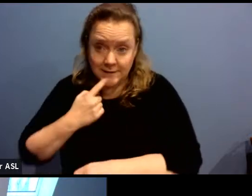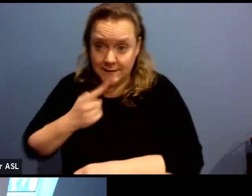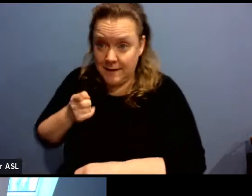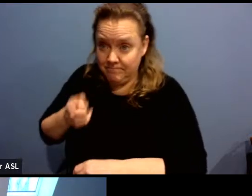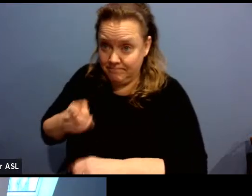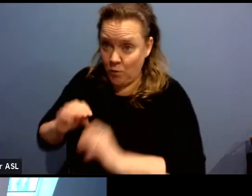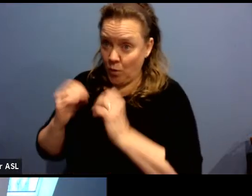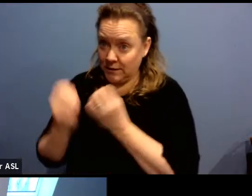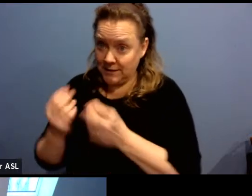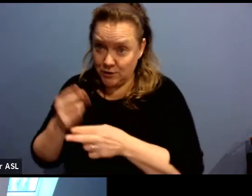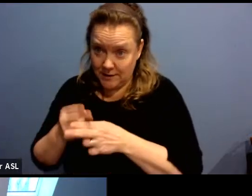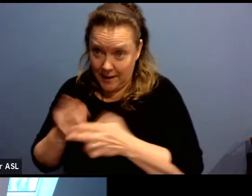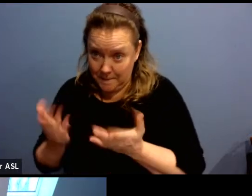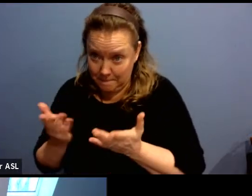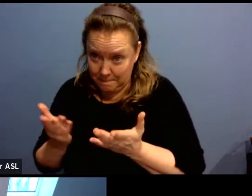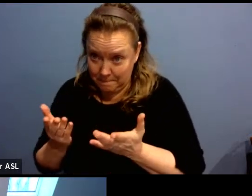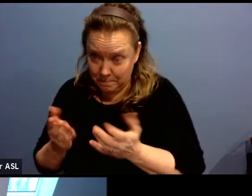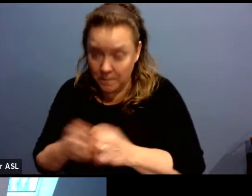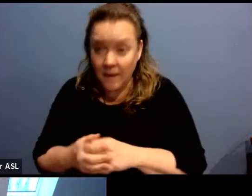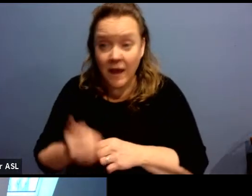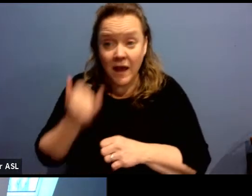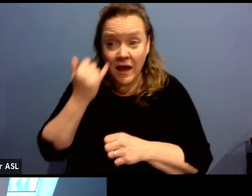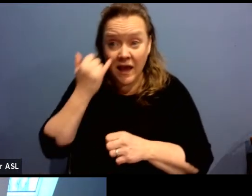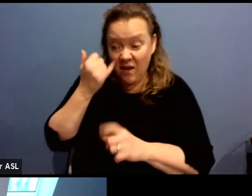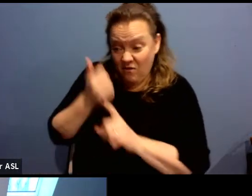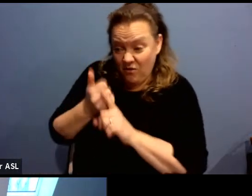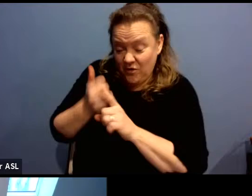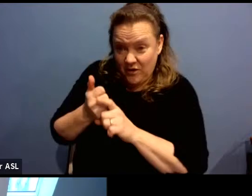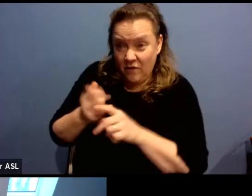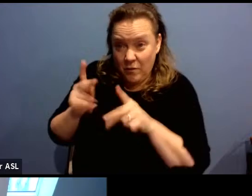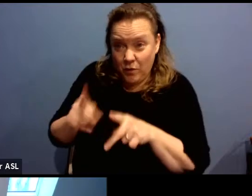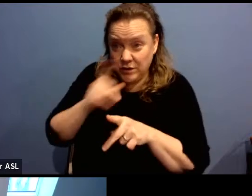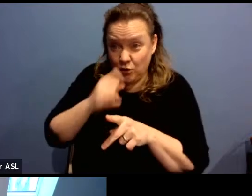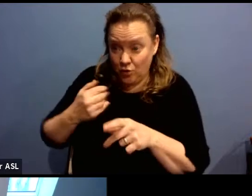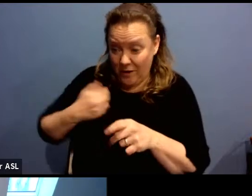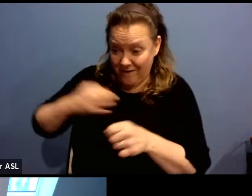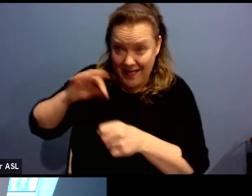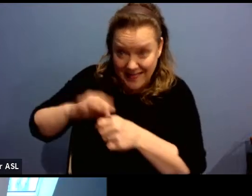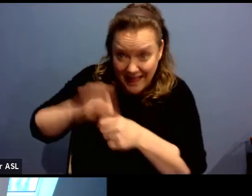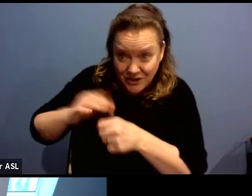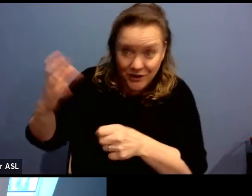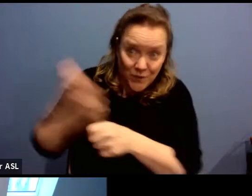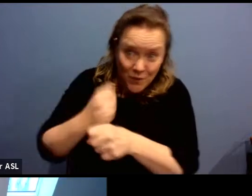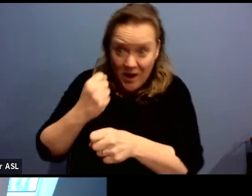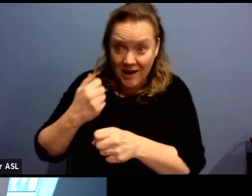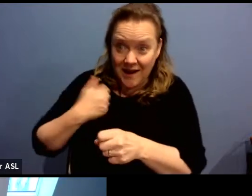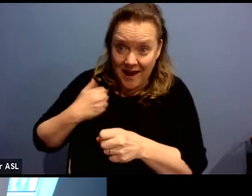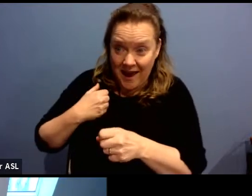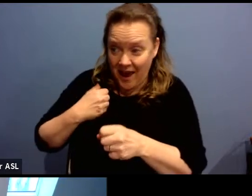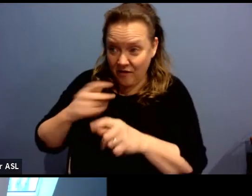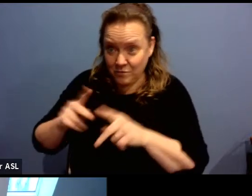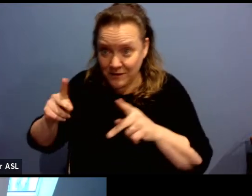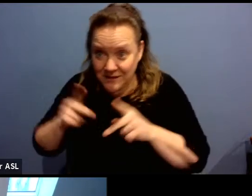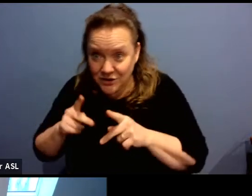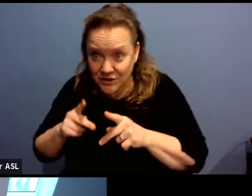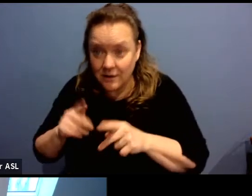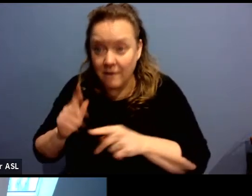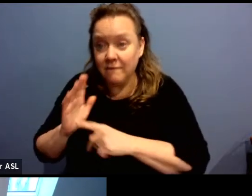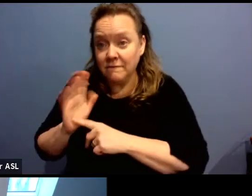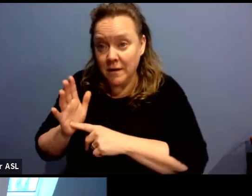Elected officials will be allowed up to 5 minutes, and everyone else will be allowed up to 3 minutes